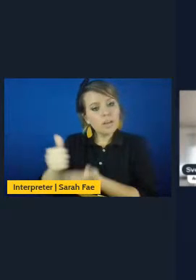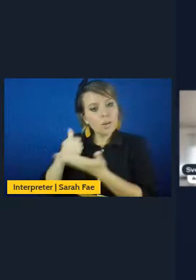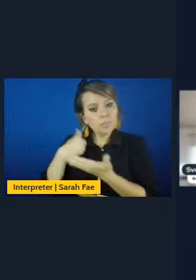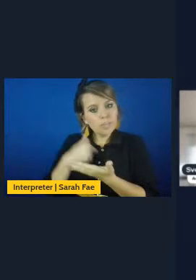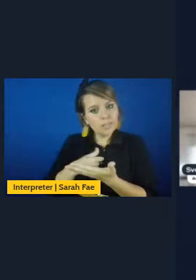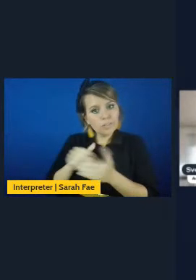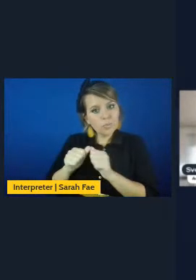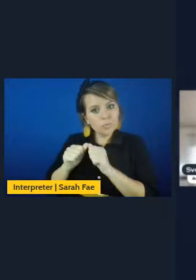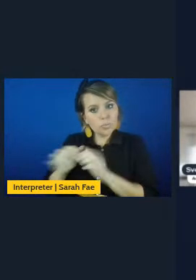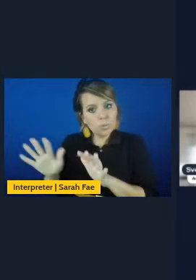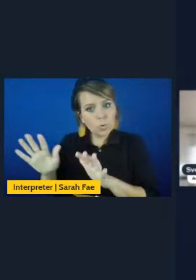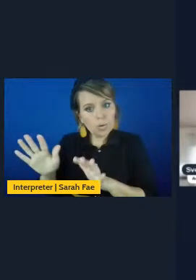test case stacks.